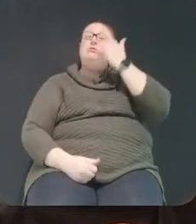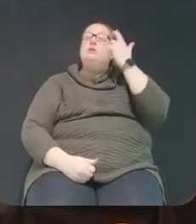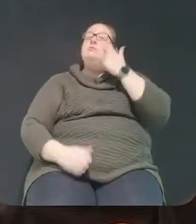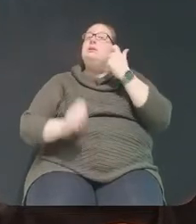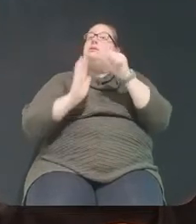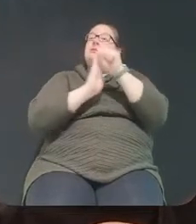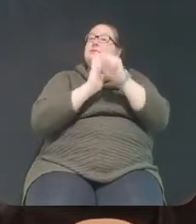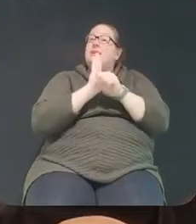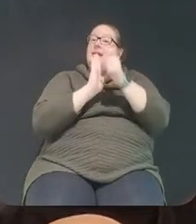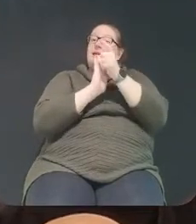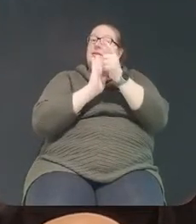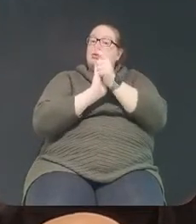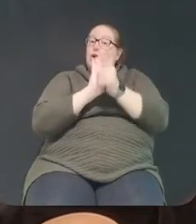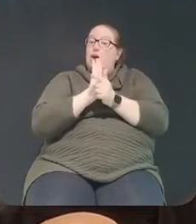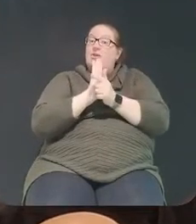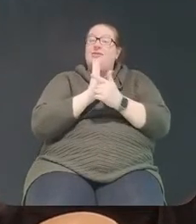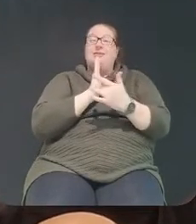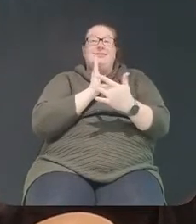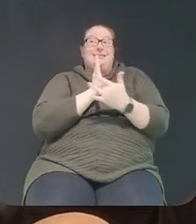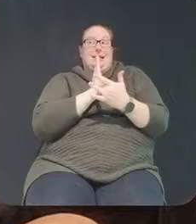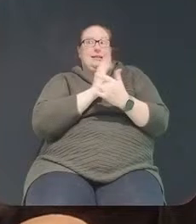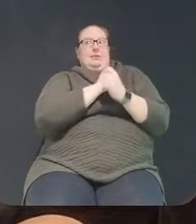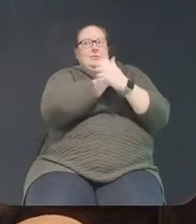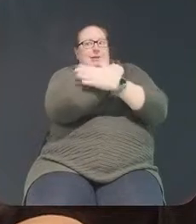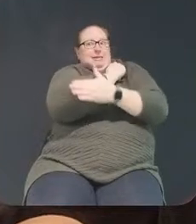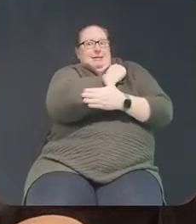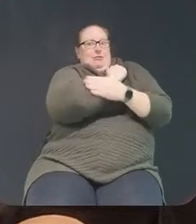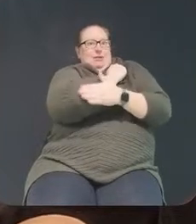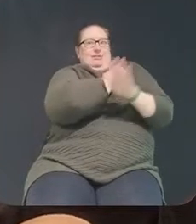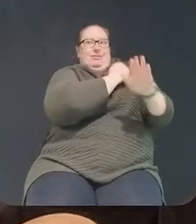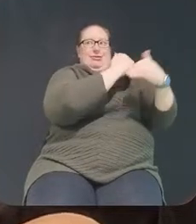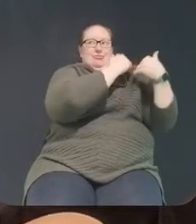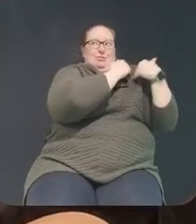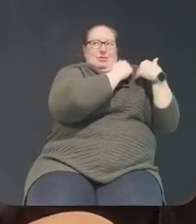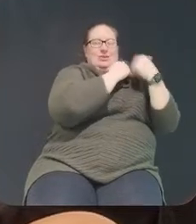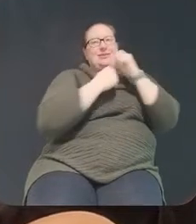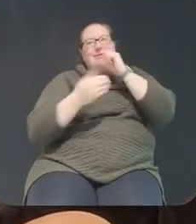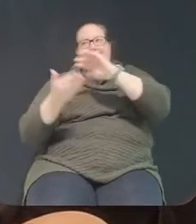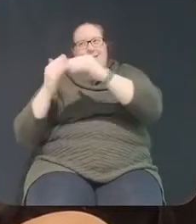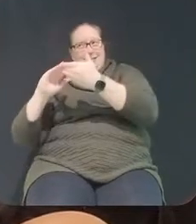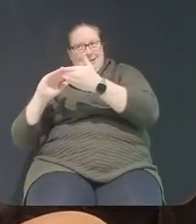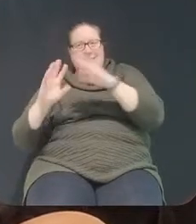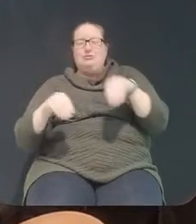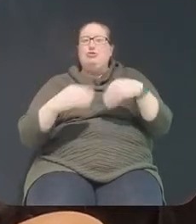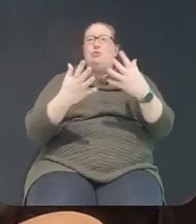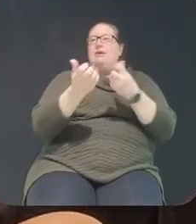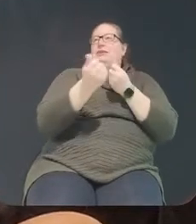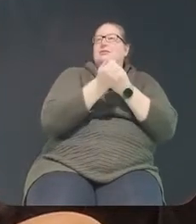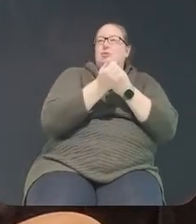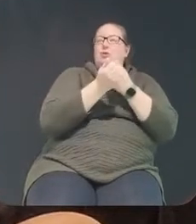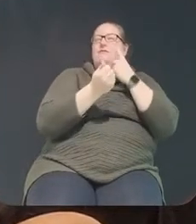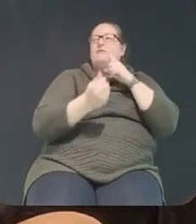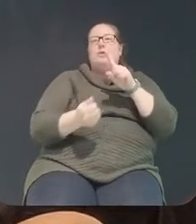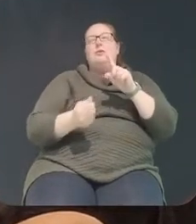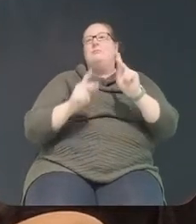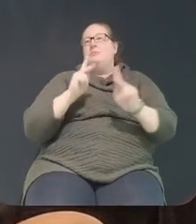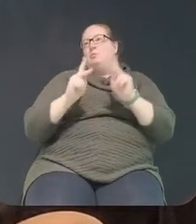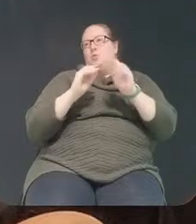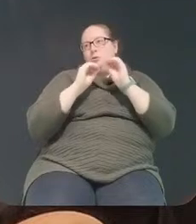state law, it was technically the county's responsibility and not the city's to provide support for, quote, indigent